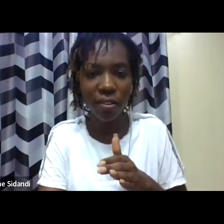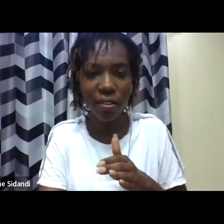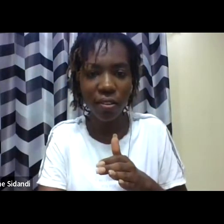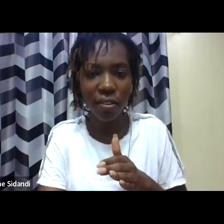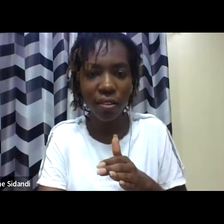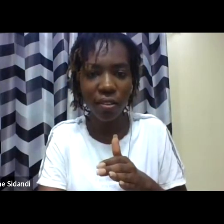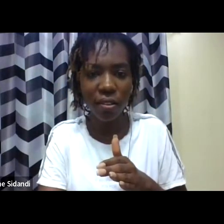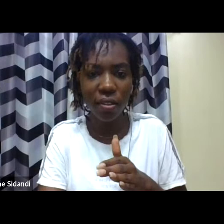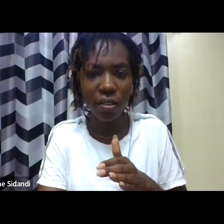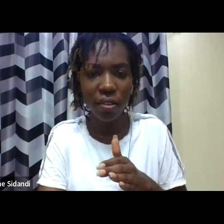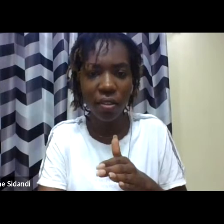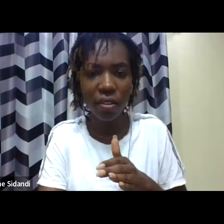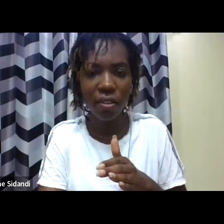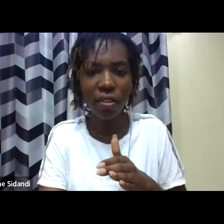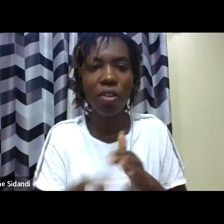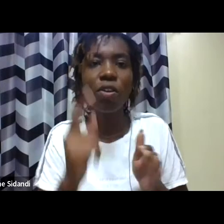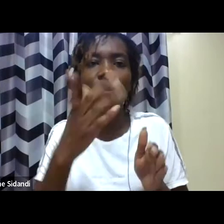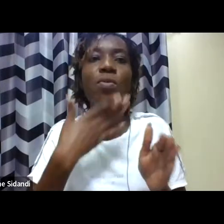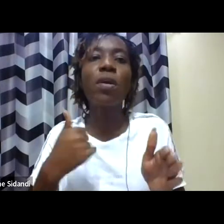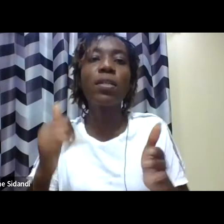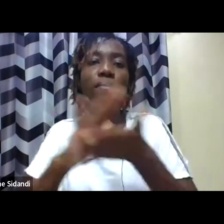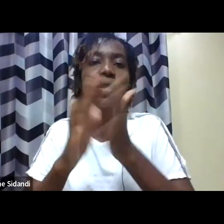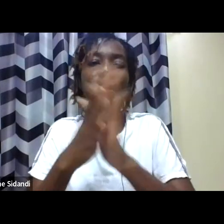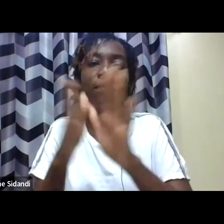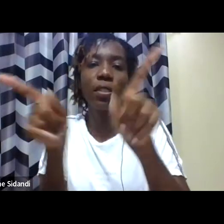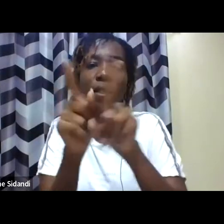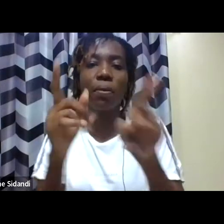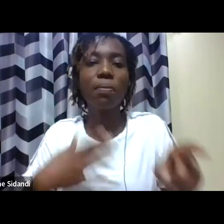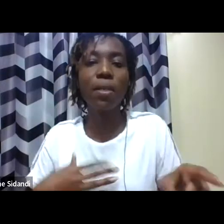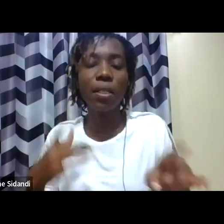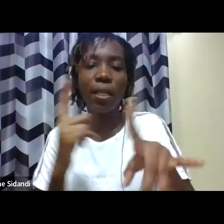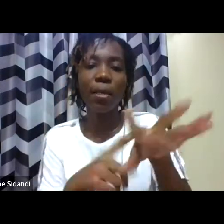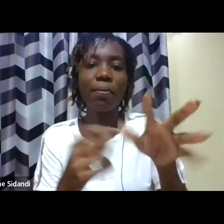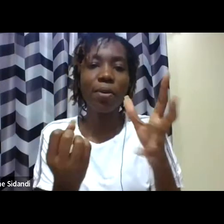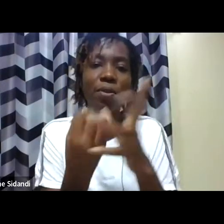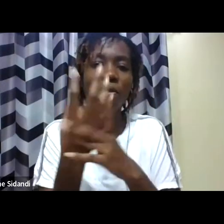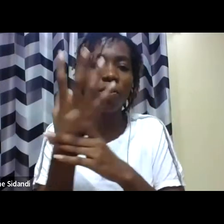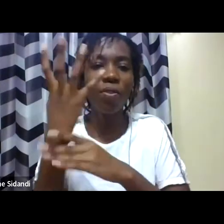Grace, you said you want to be like me when you grow up.